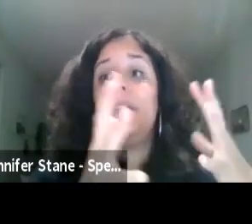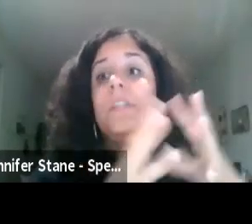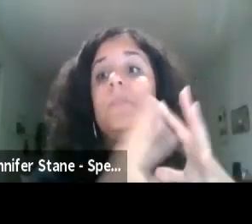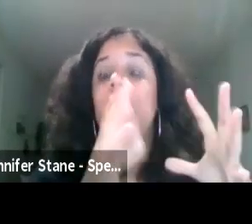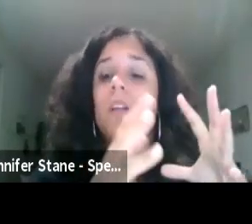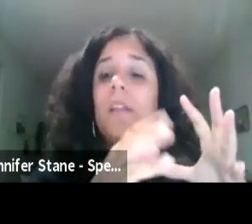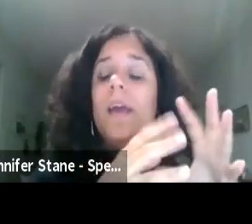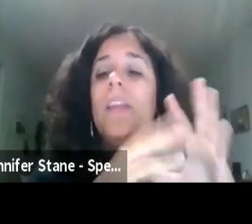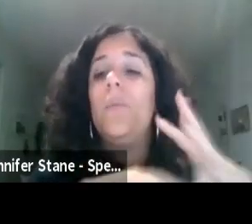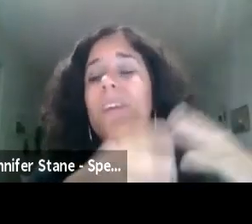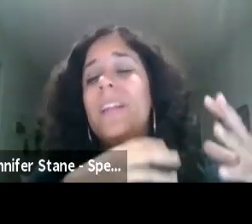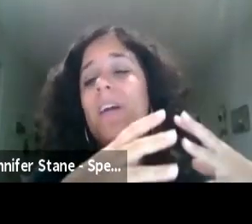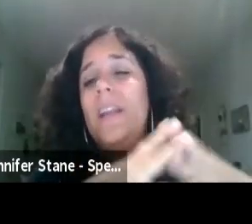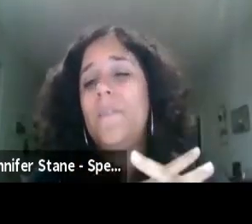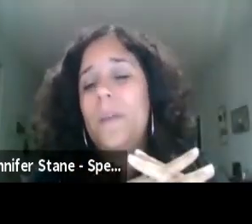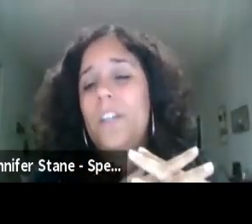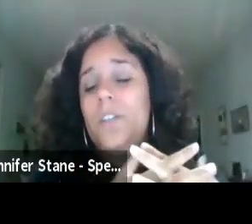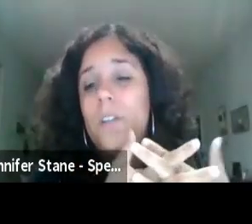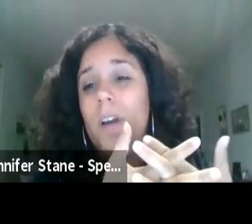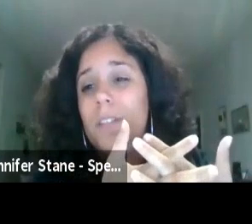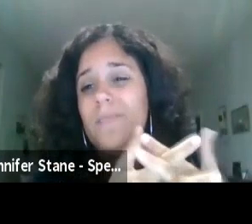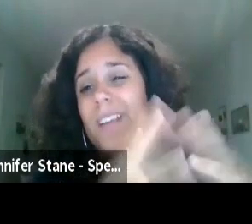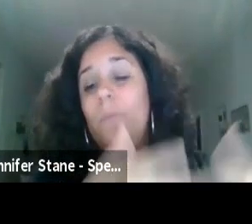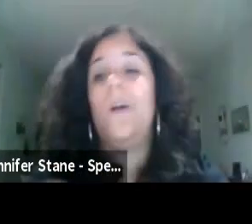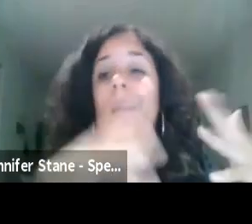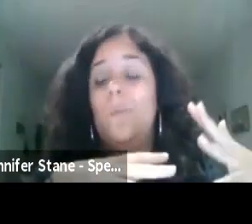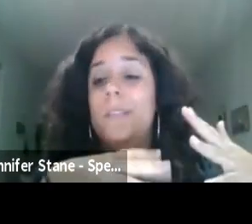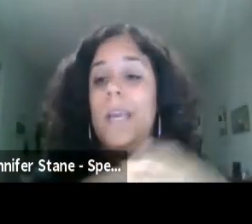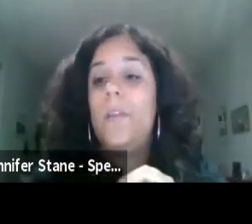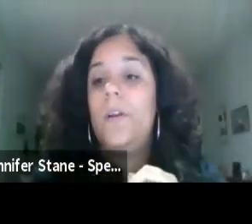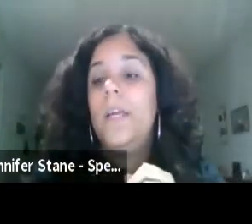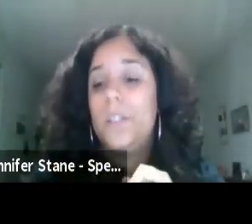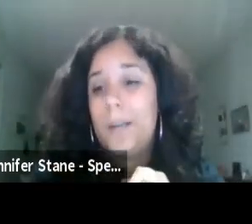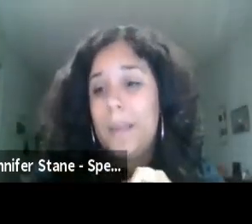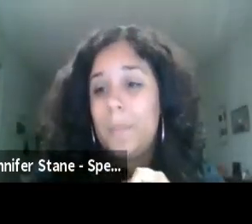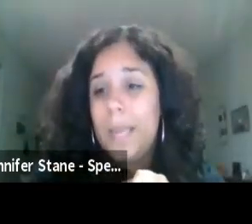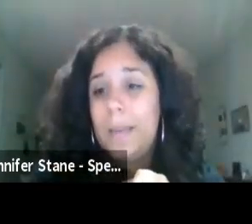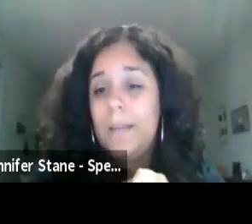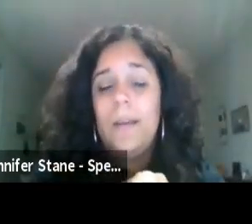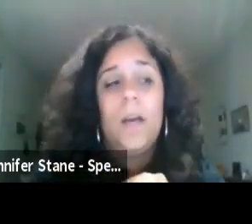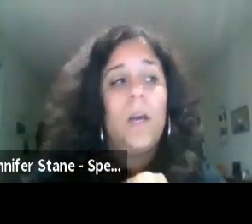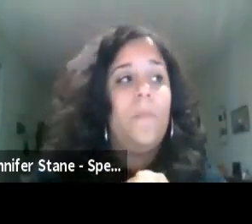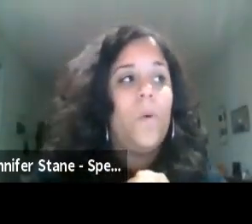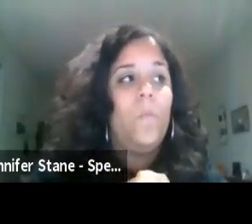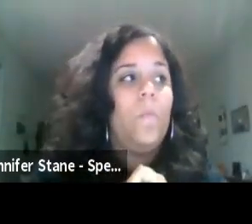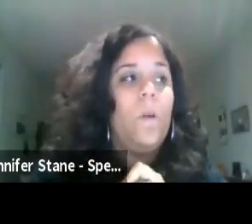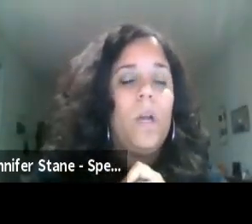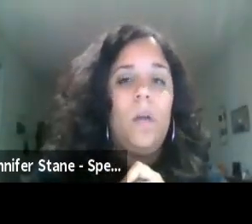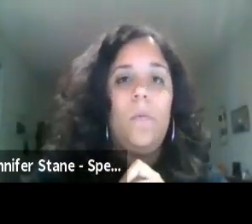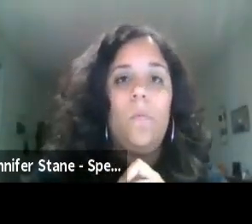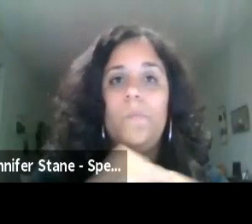take your x-rays, we look at all that, and then we relay all that information to the doctor, and then we all kind of work together to try to make a plan